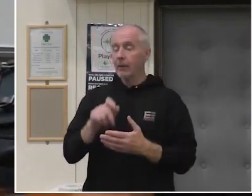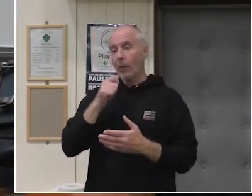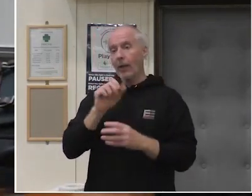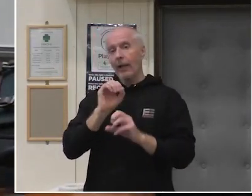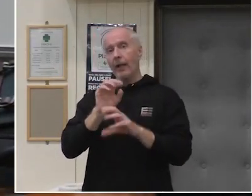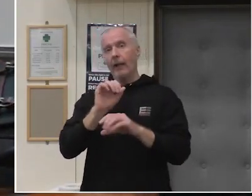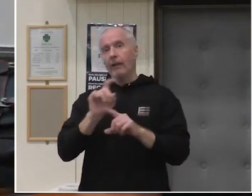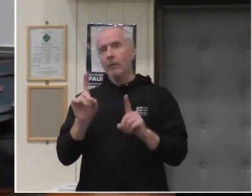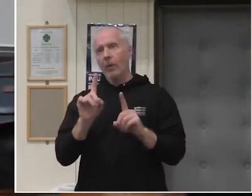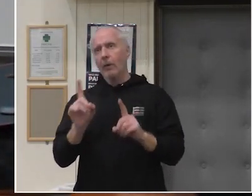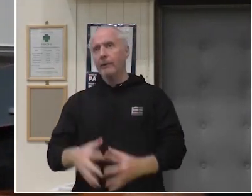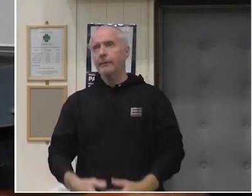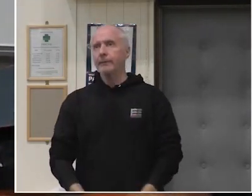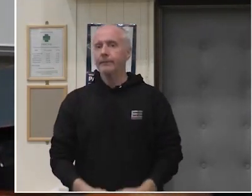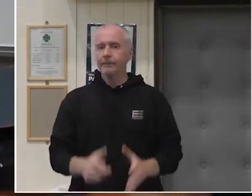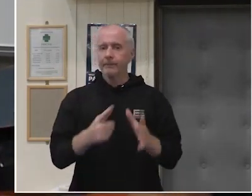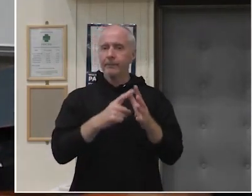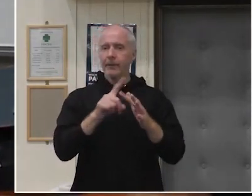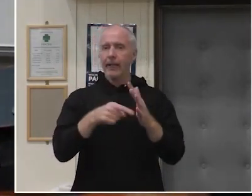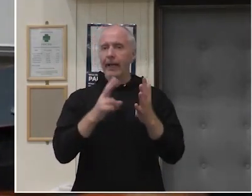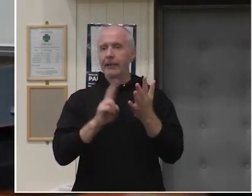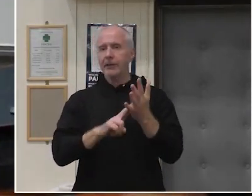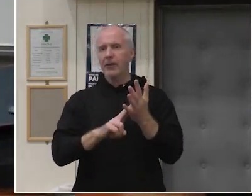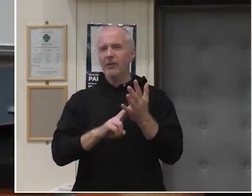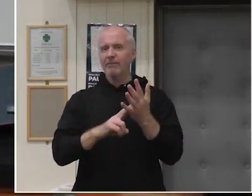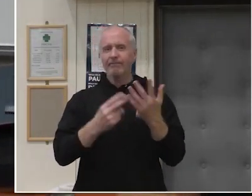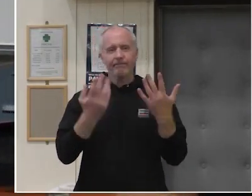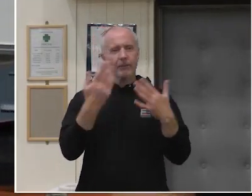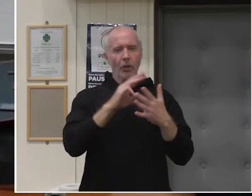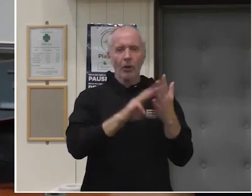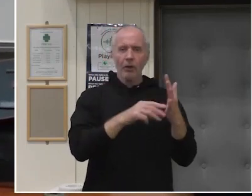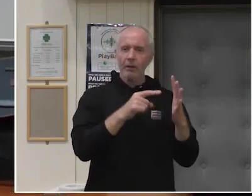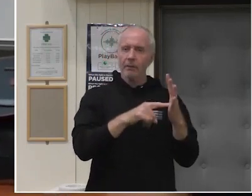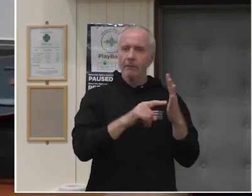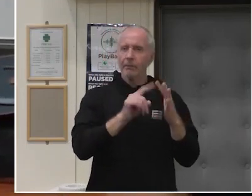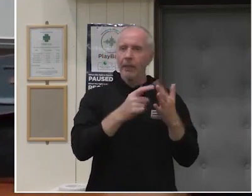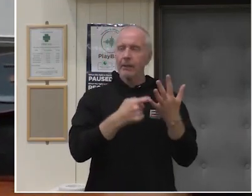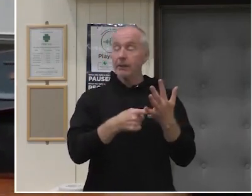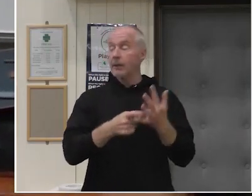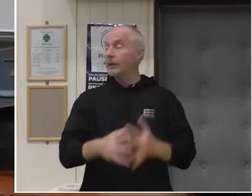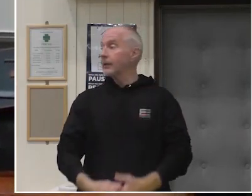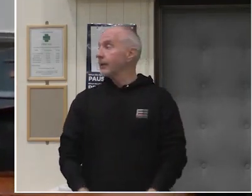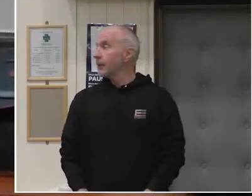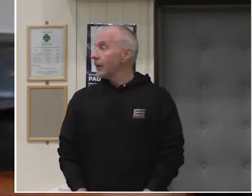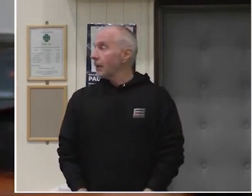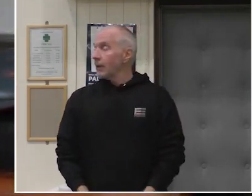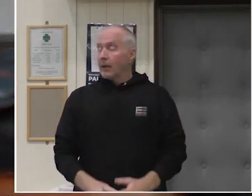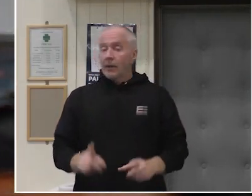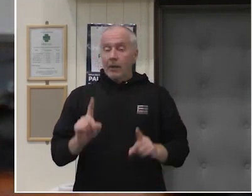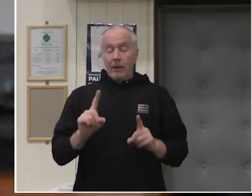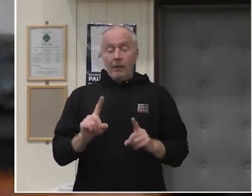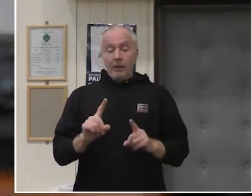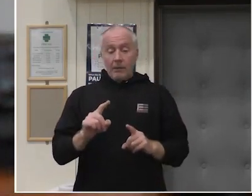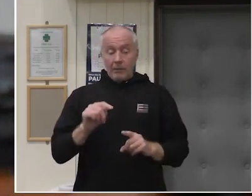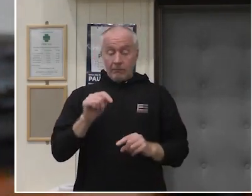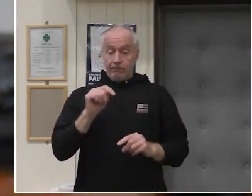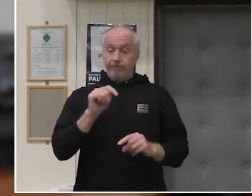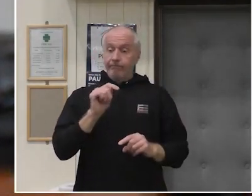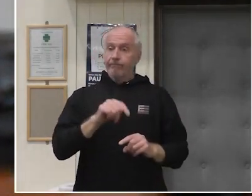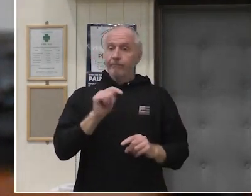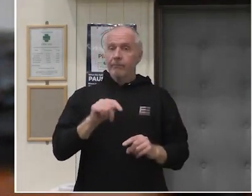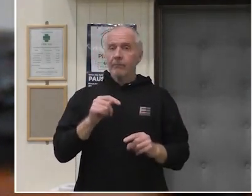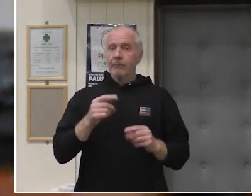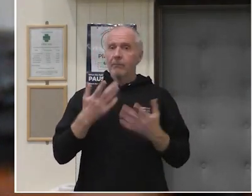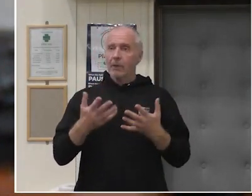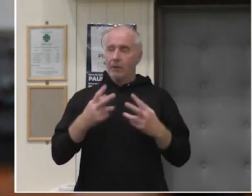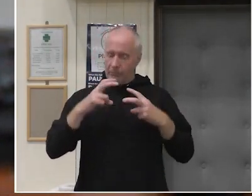you about Axion Dark Matter. This is sort of one of the things that is going off